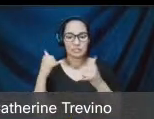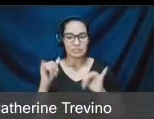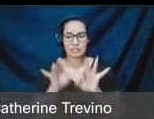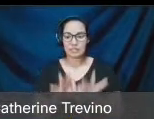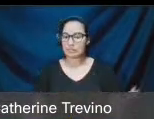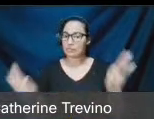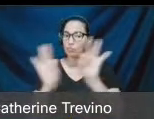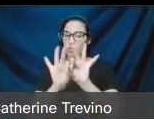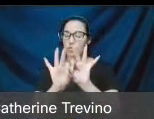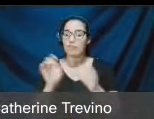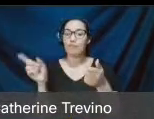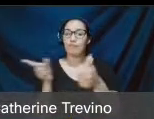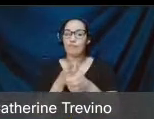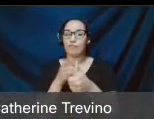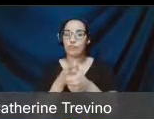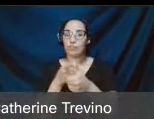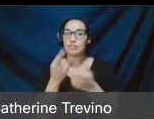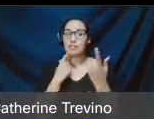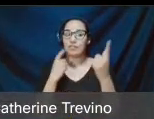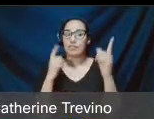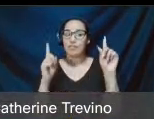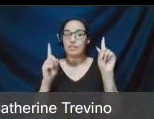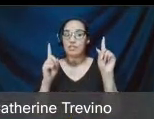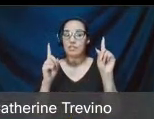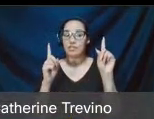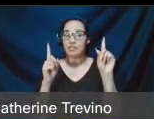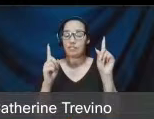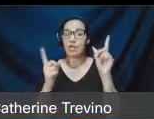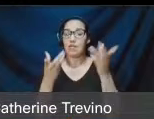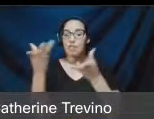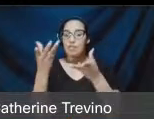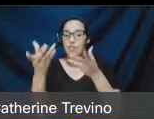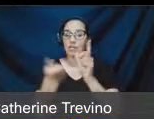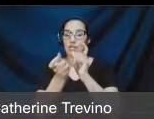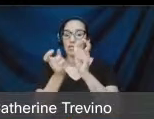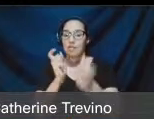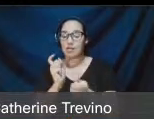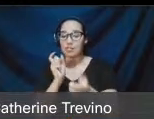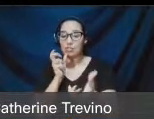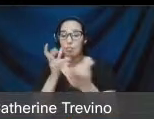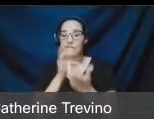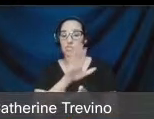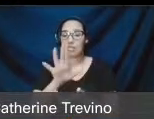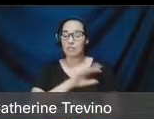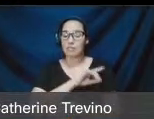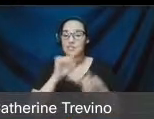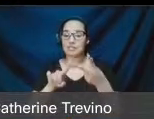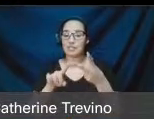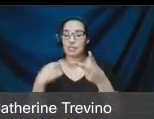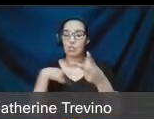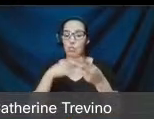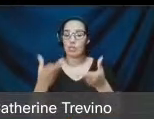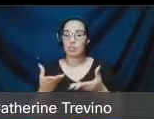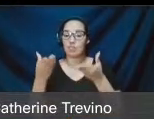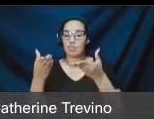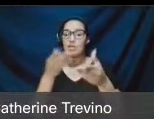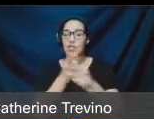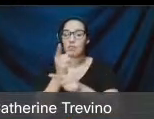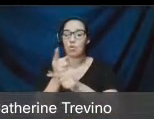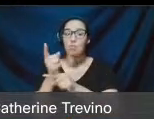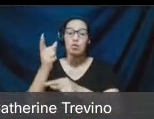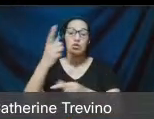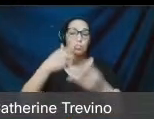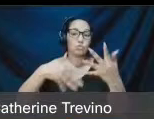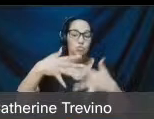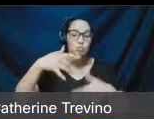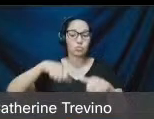First is the effective implementation of instructional accommodations and modifications. Second, assuring that we provide the appropriate social, emotional, and